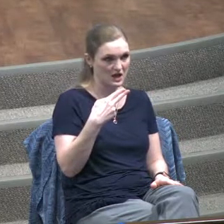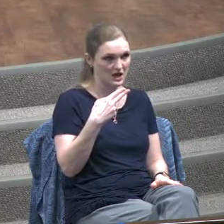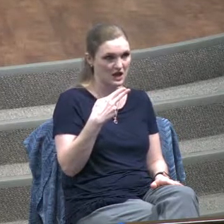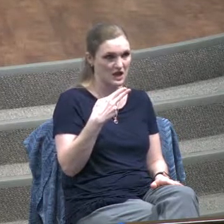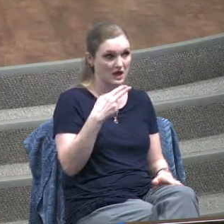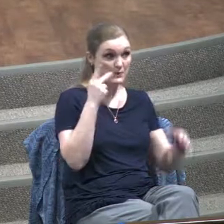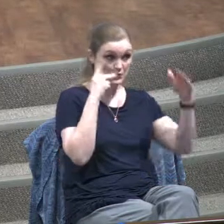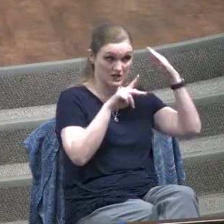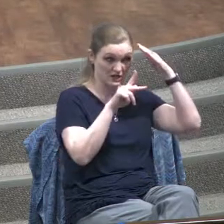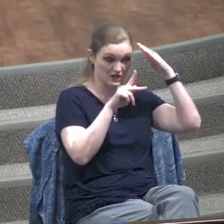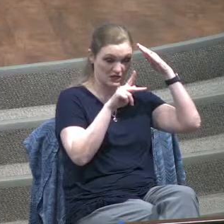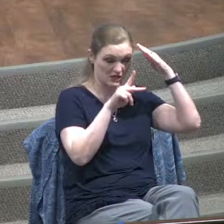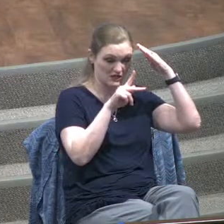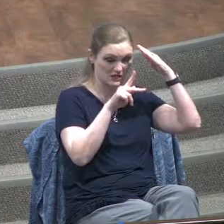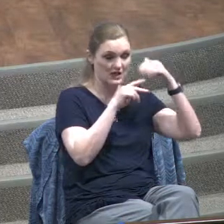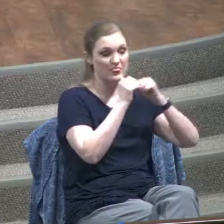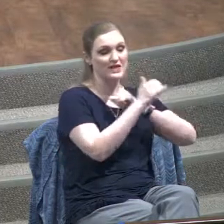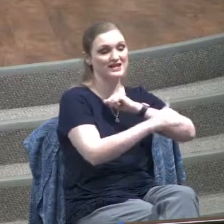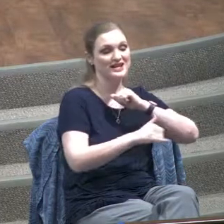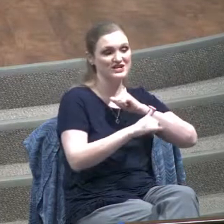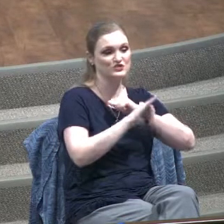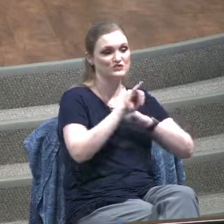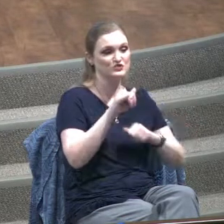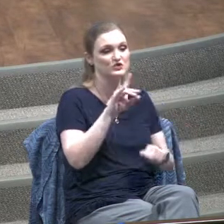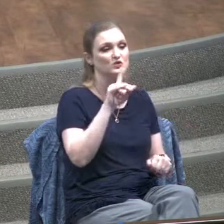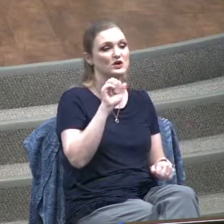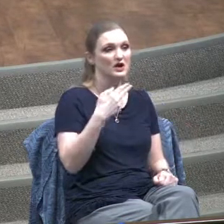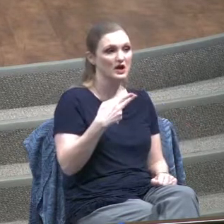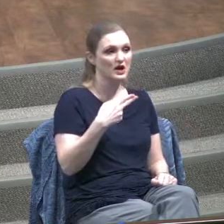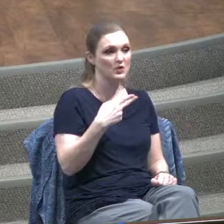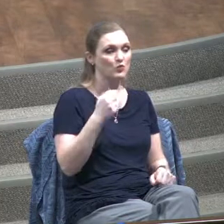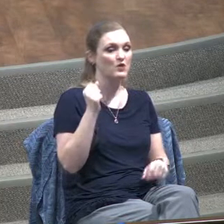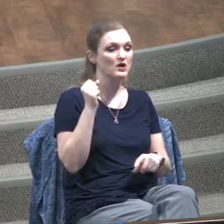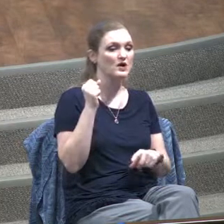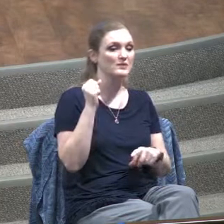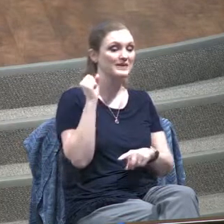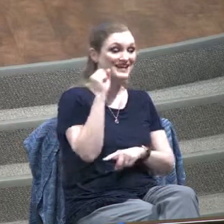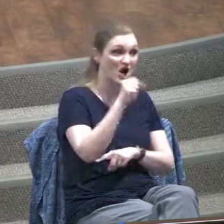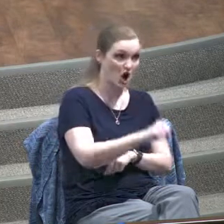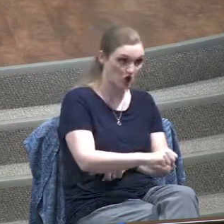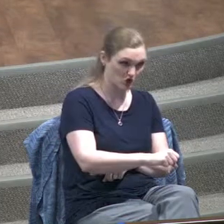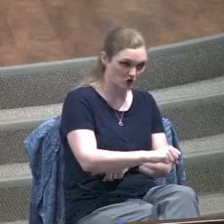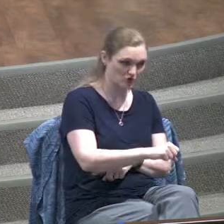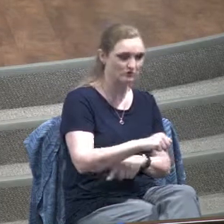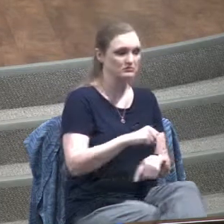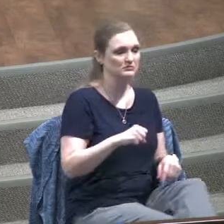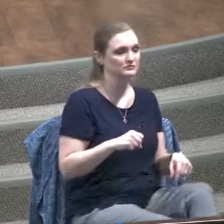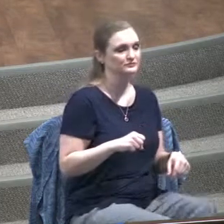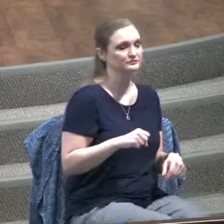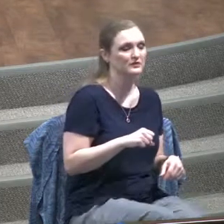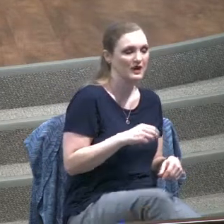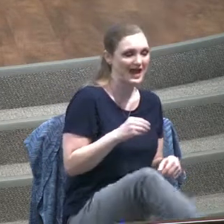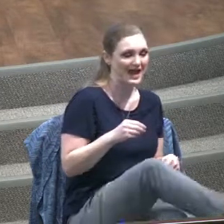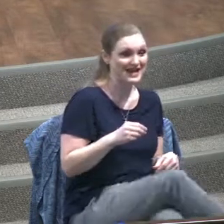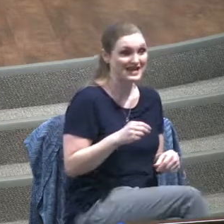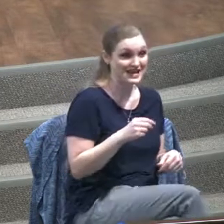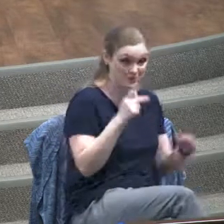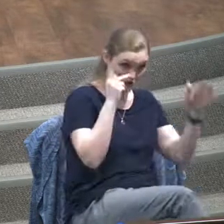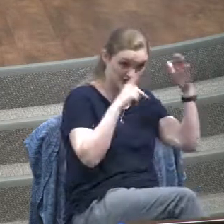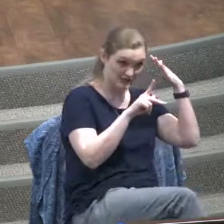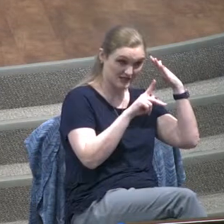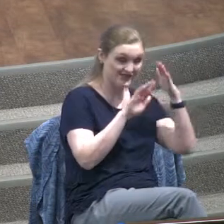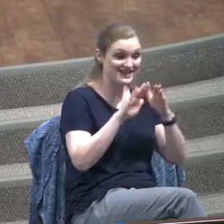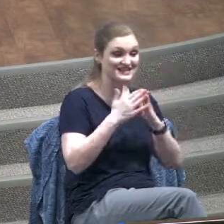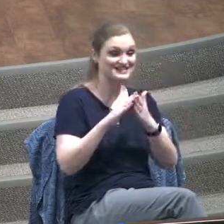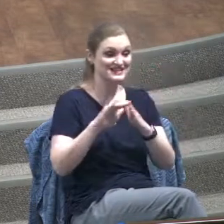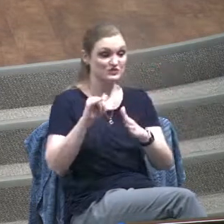predicted that the nation of Judah would fall to the new Babylonian Empire. And he predicted that the city of